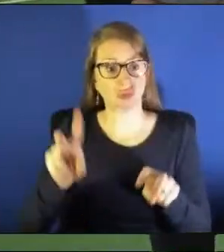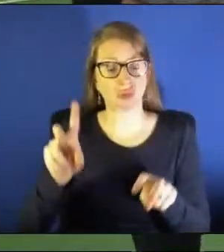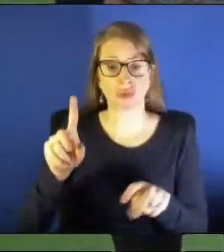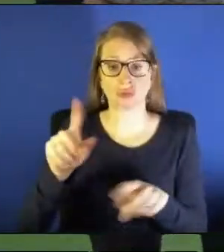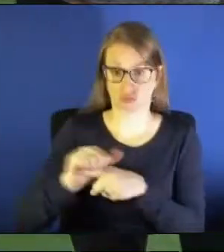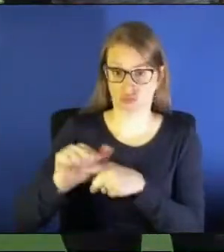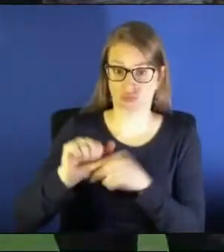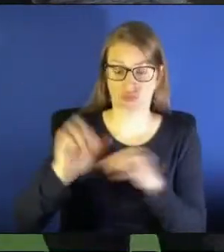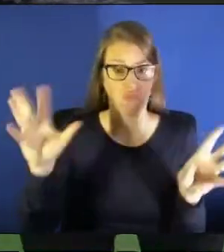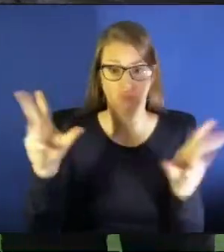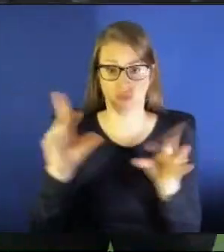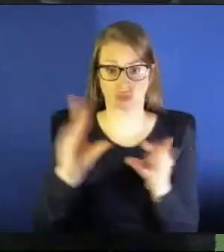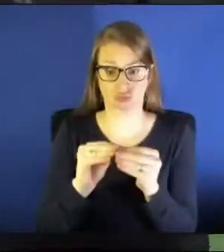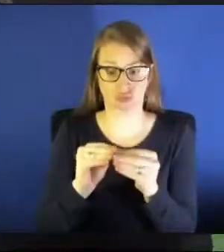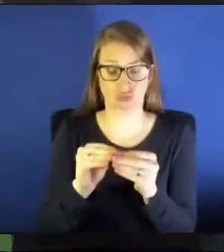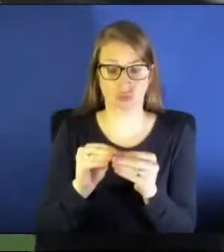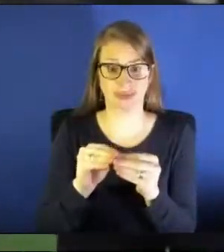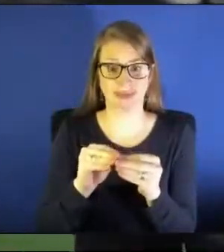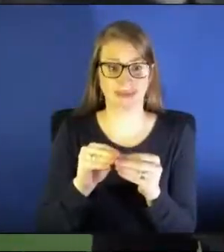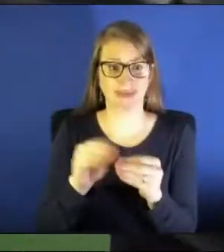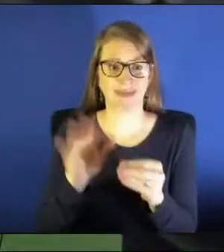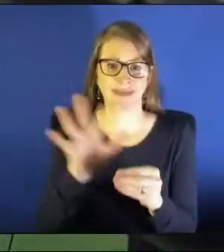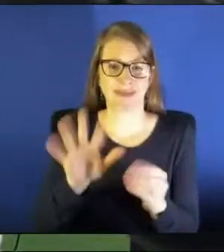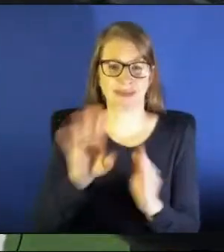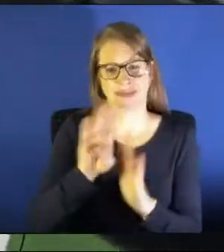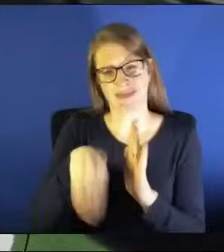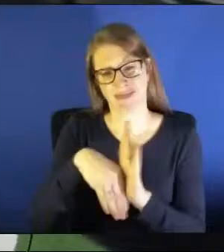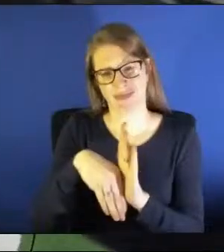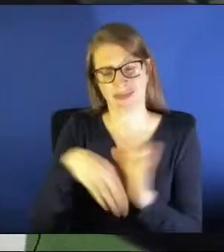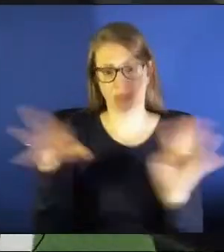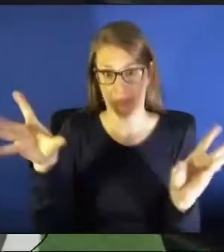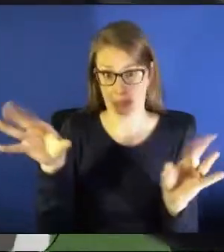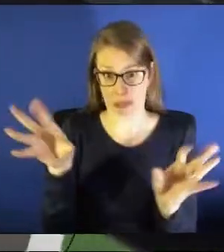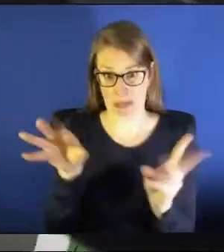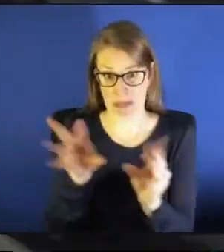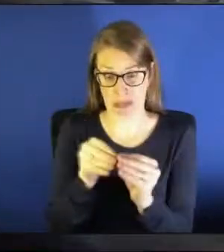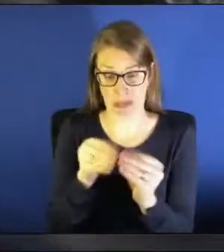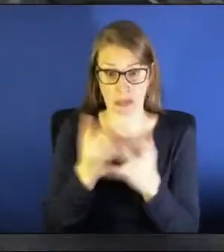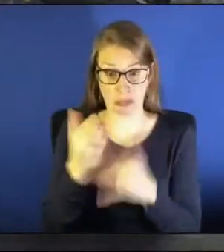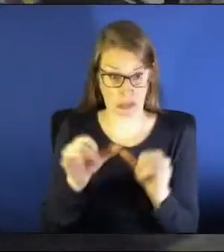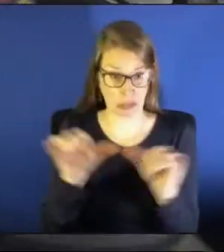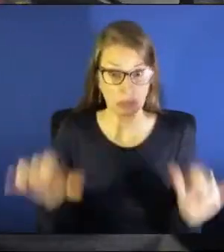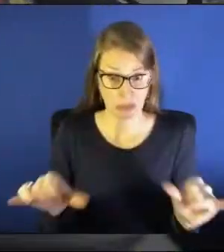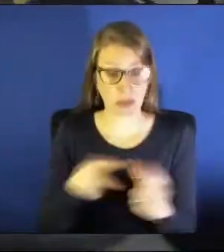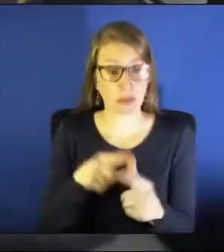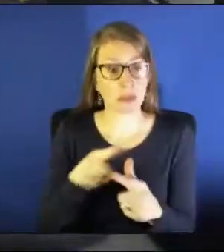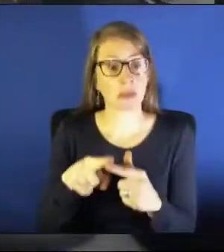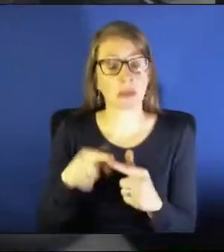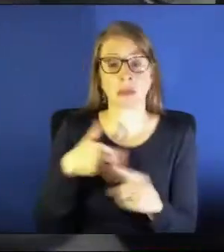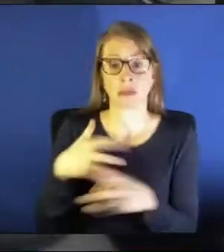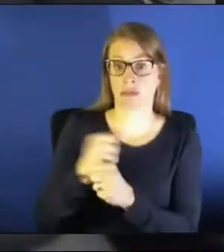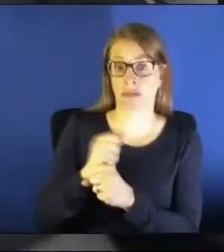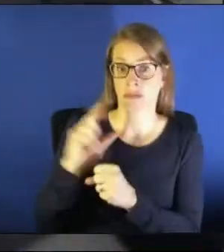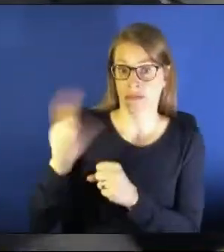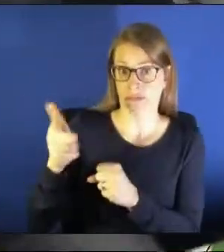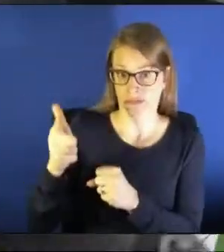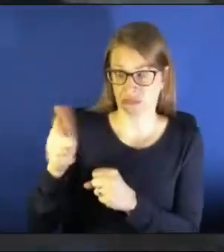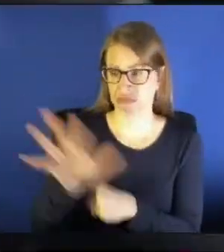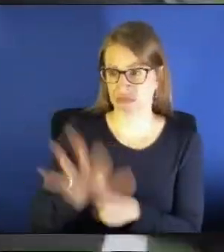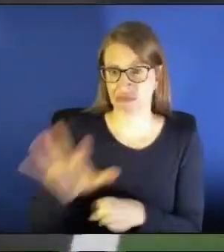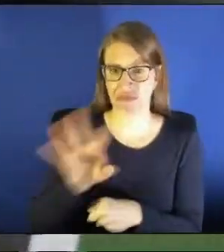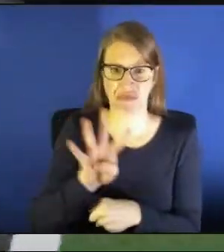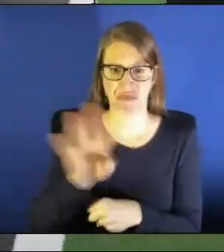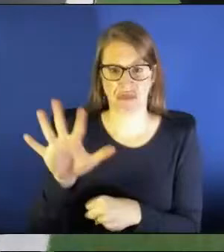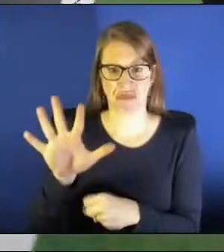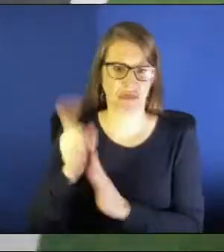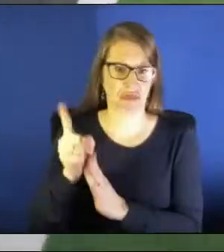that data. That takes about half an hour just to compile that data through the system. And then I get those later in the day, and it takes me about 45 minutes to go